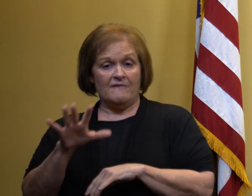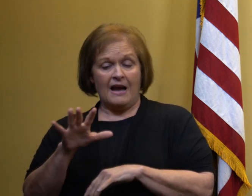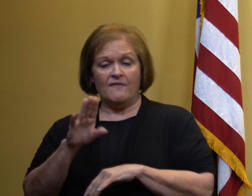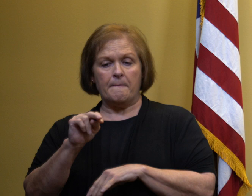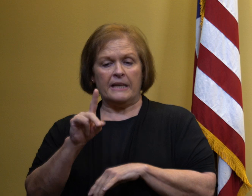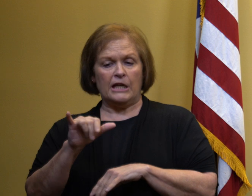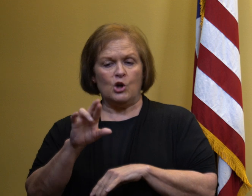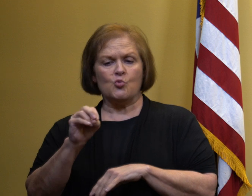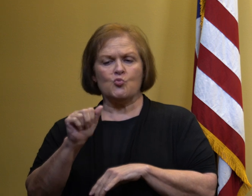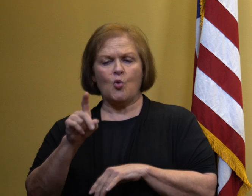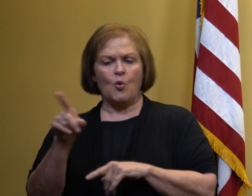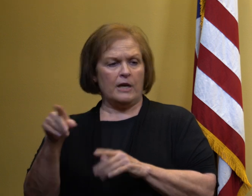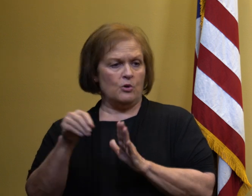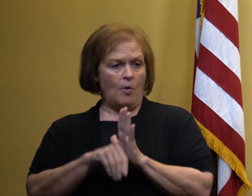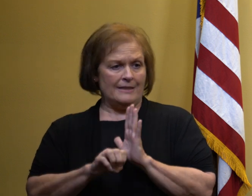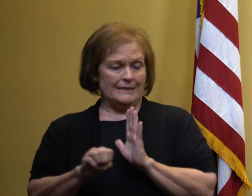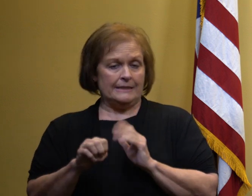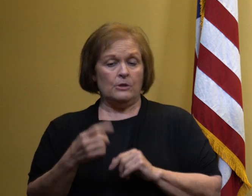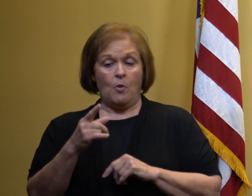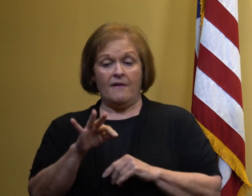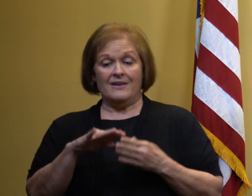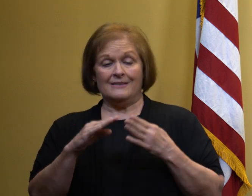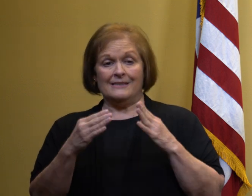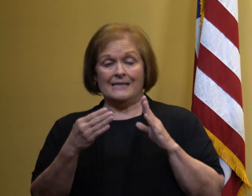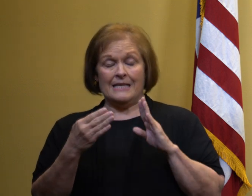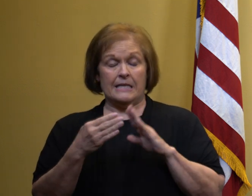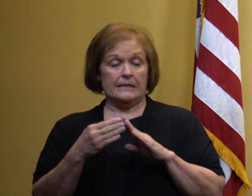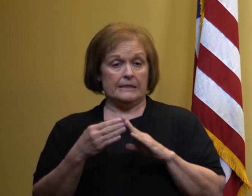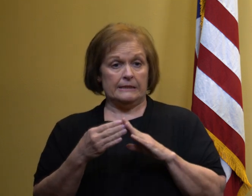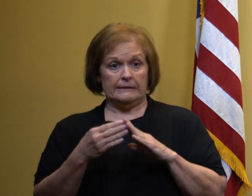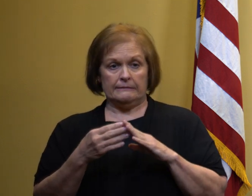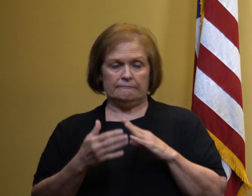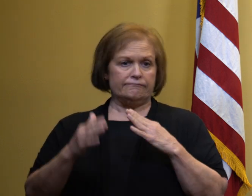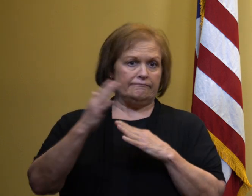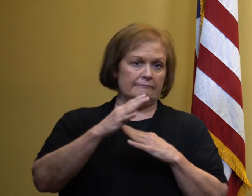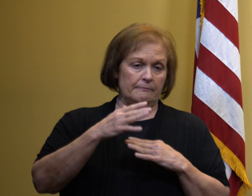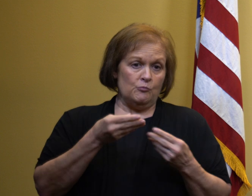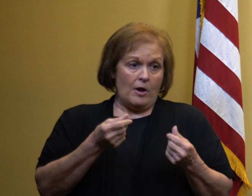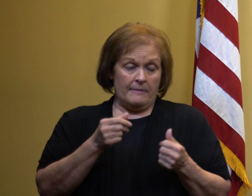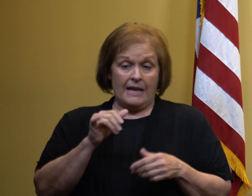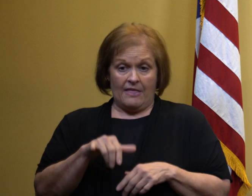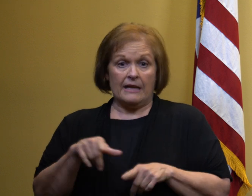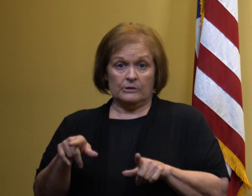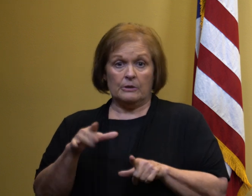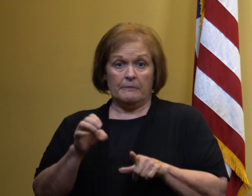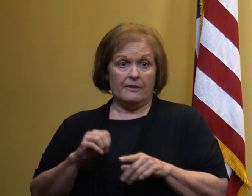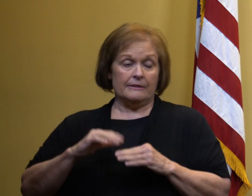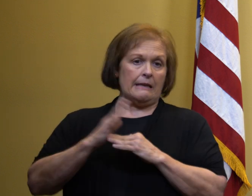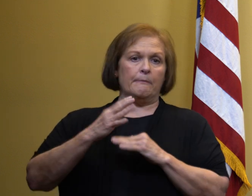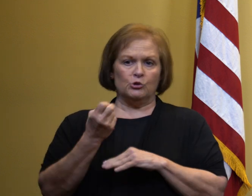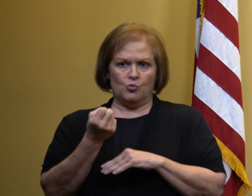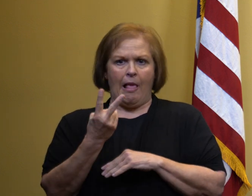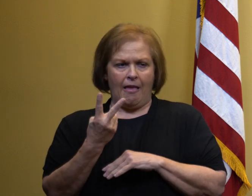5505 Bundy Road in New Orleans East. One of the city's priority blighted properties, I'm telling you, definitely would have made the top